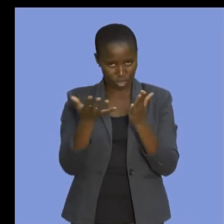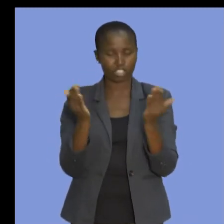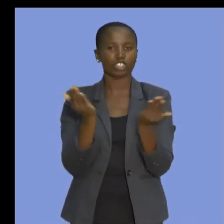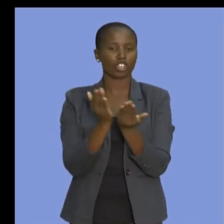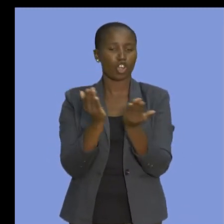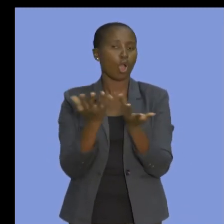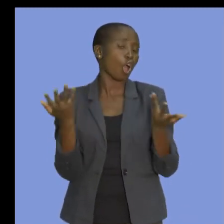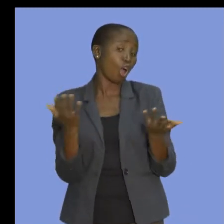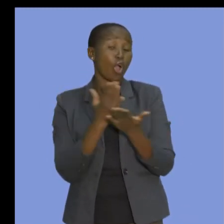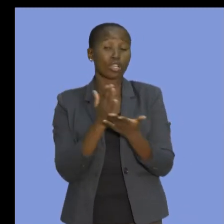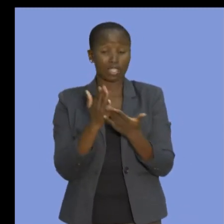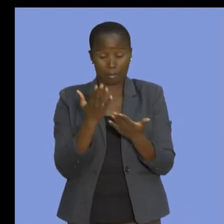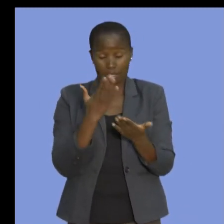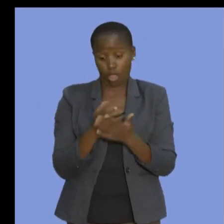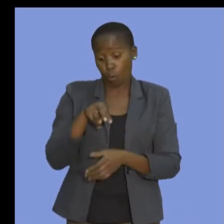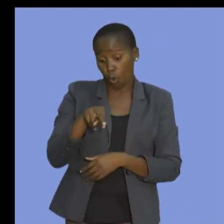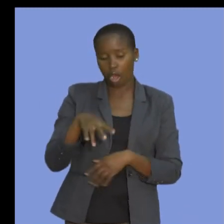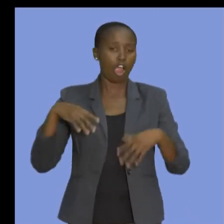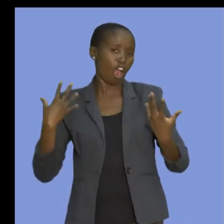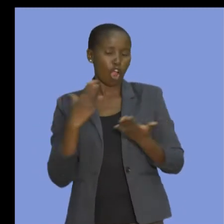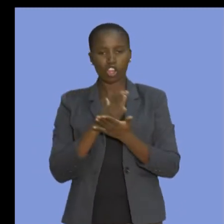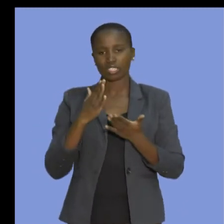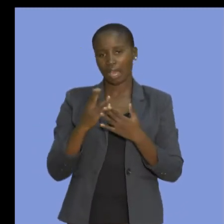bus, bike, or car.